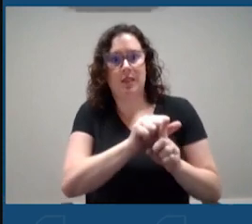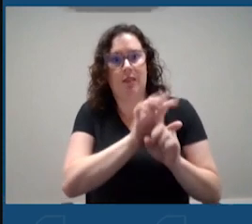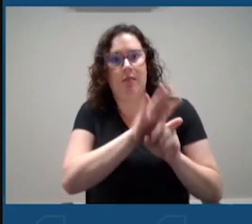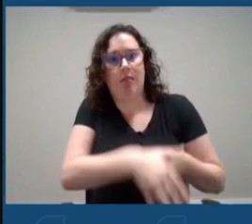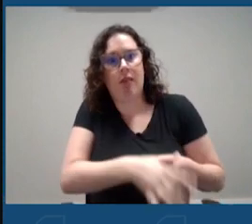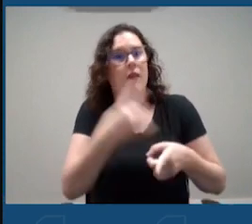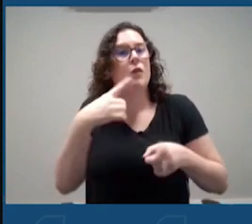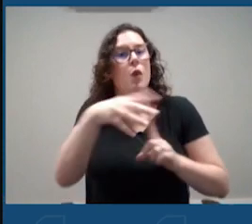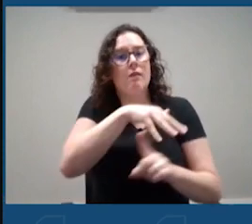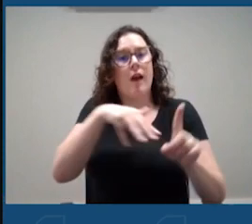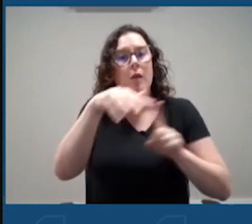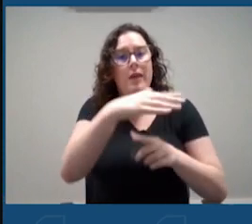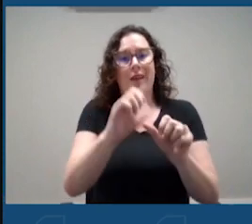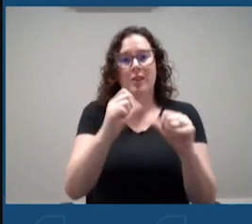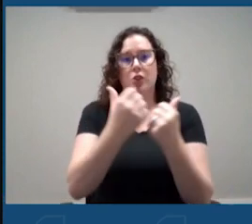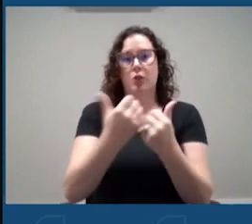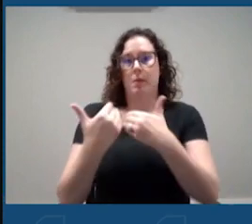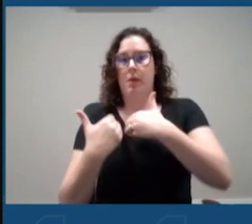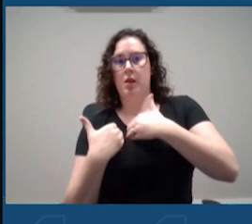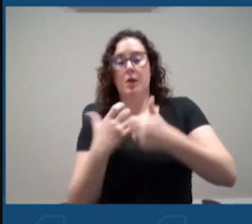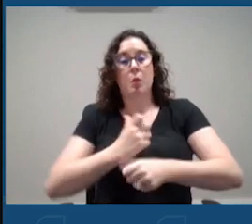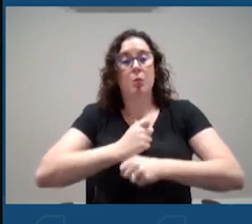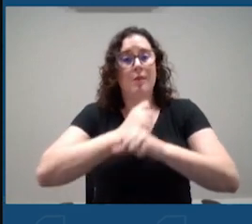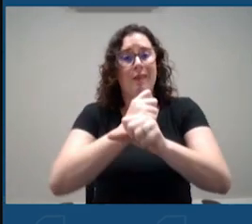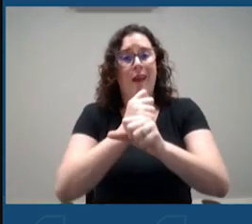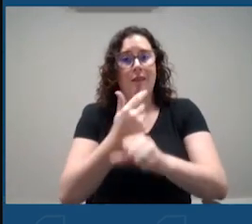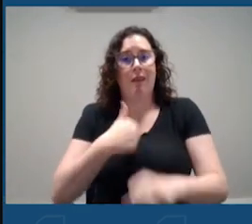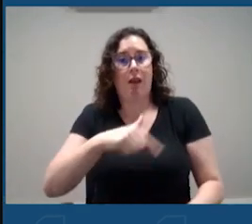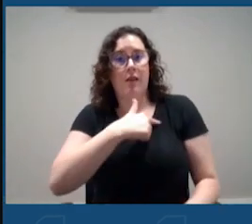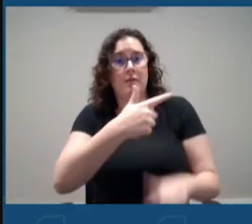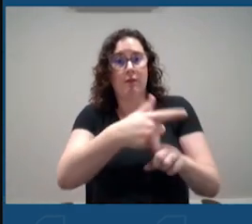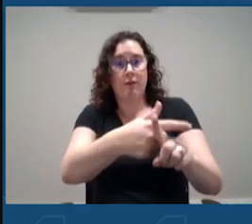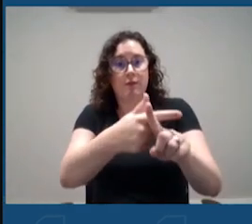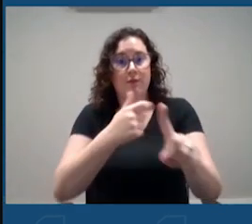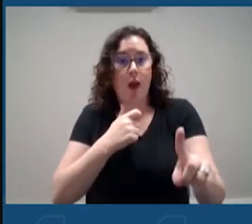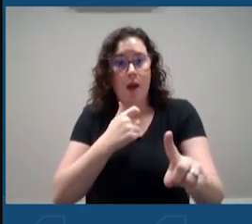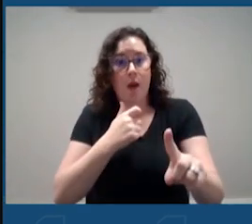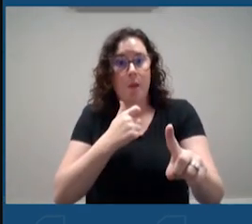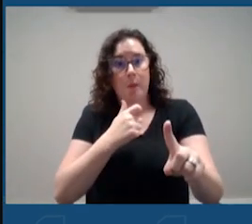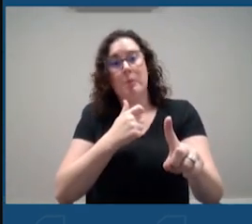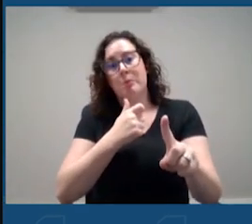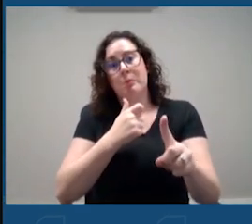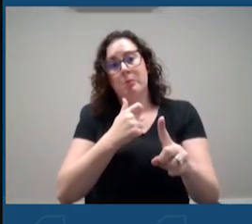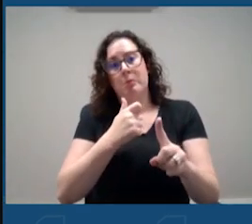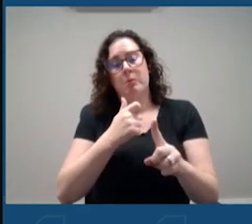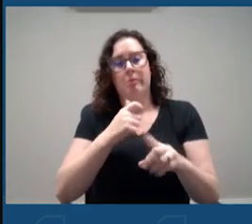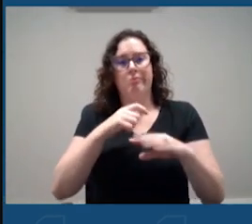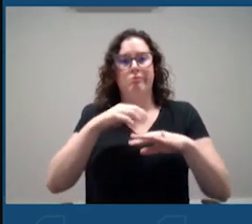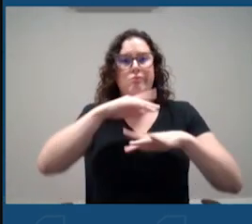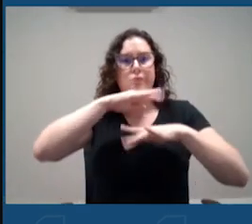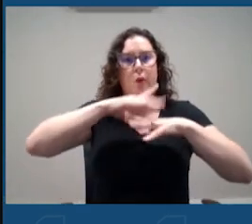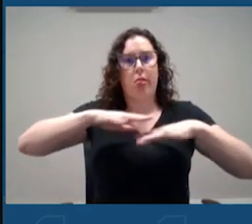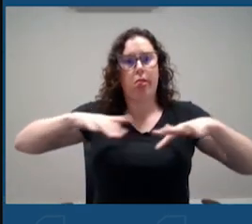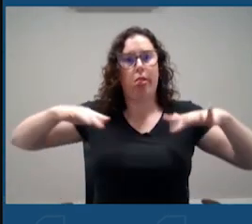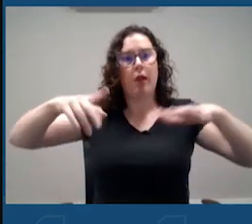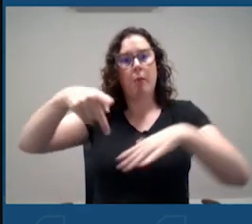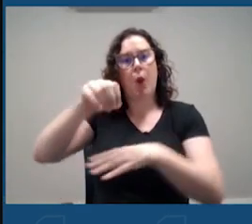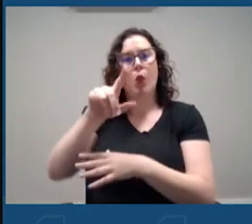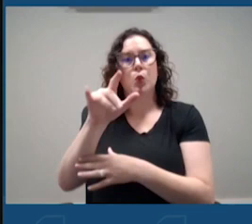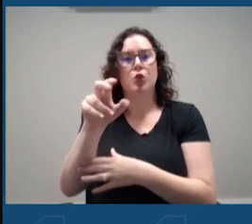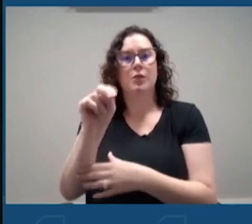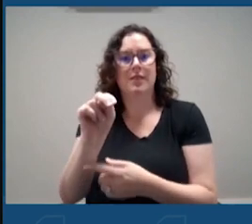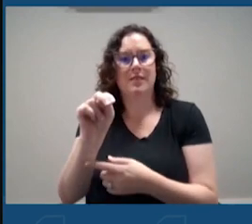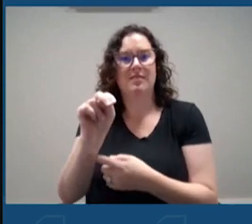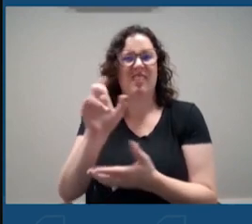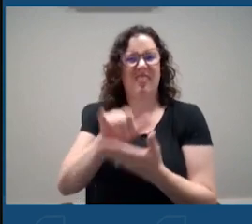responsibilities to protect all of us from pollution. And pollution is almost an old-fashioned word, except that was the world I grew up in. My world